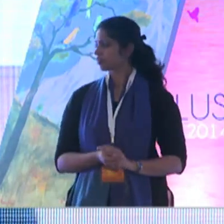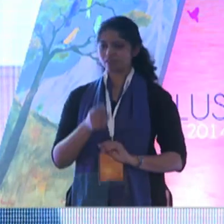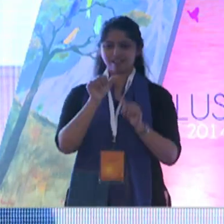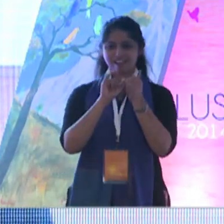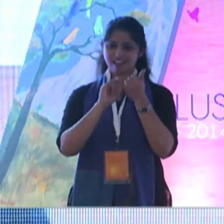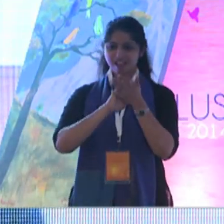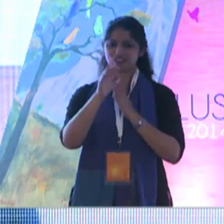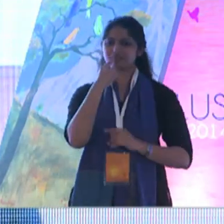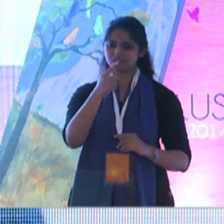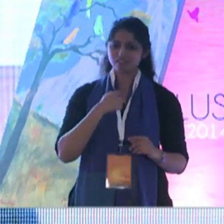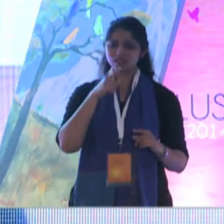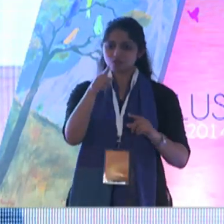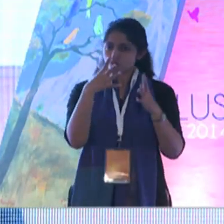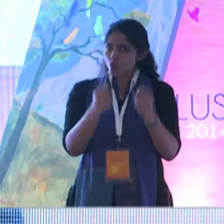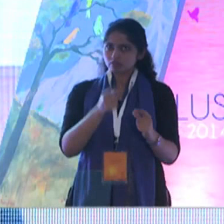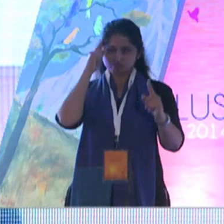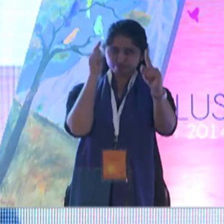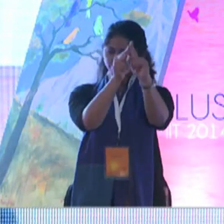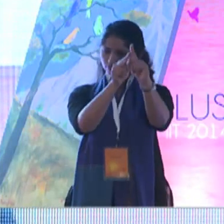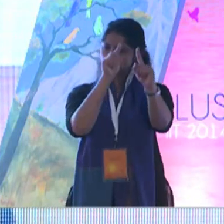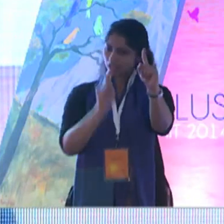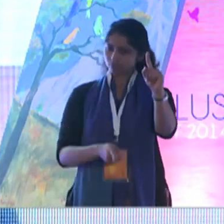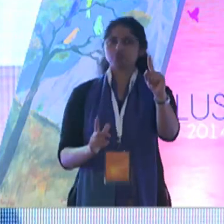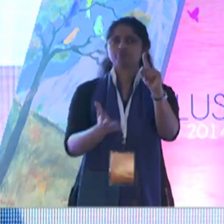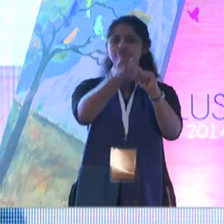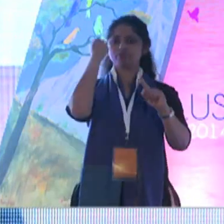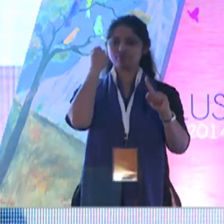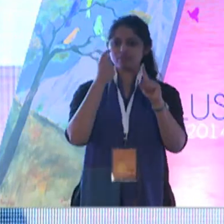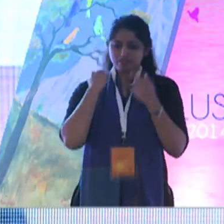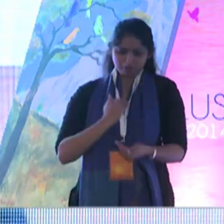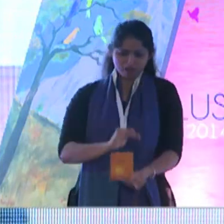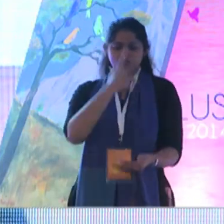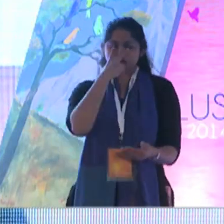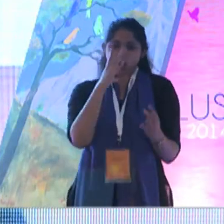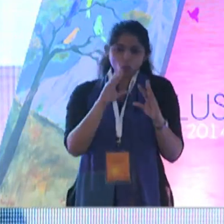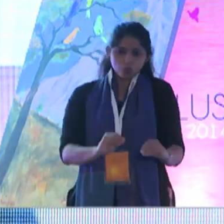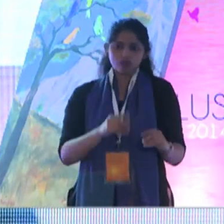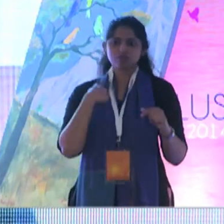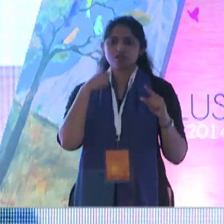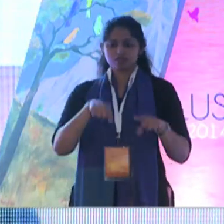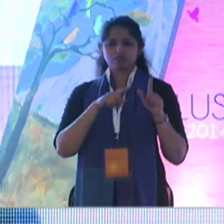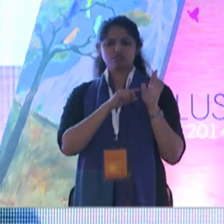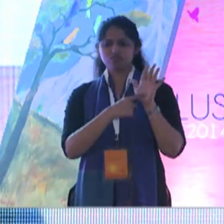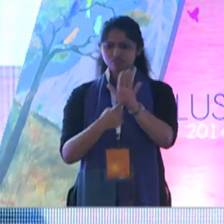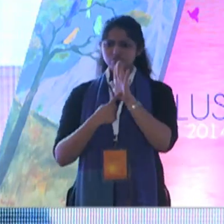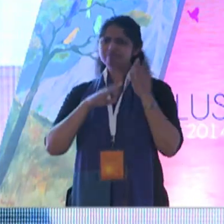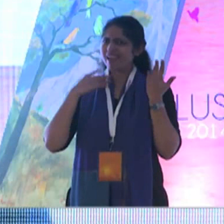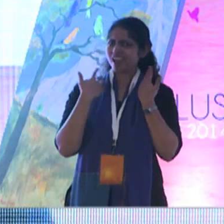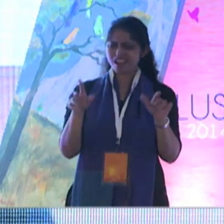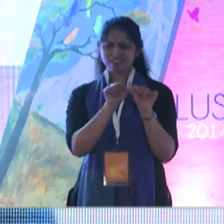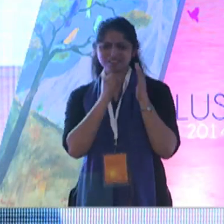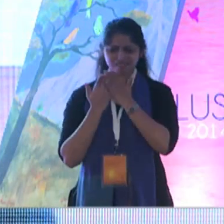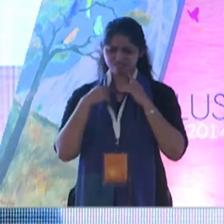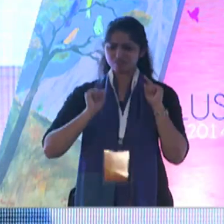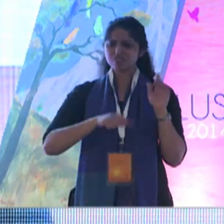Ashish gave me. Ashish wanted to achieve. Ashish said that since the time I lost my eyesight, I wanted to prove that I can excel in academics